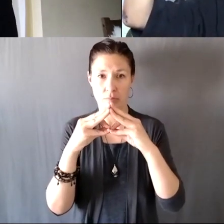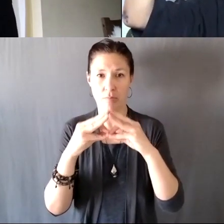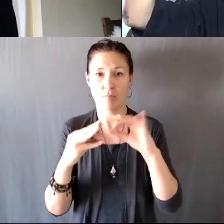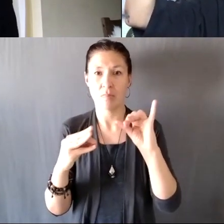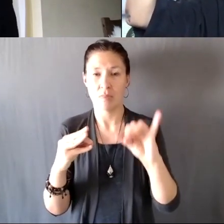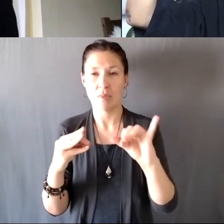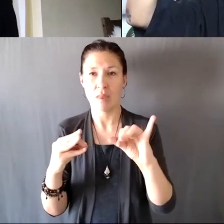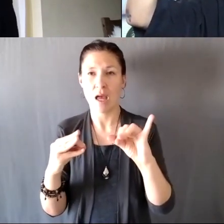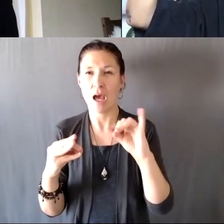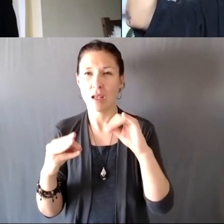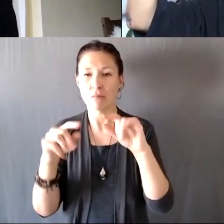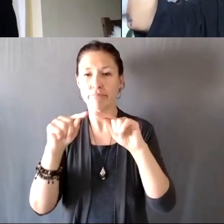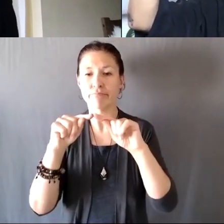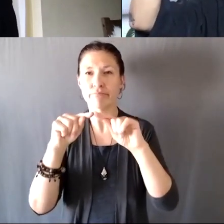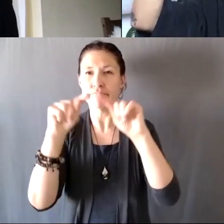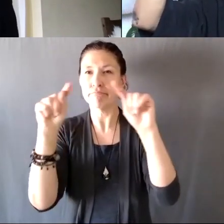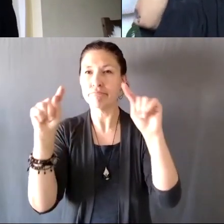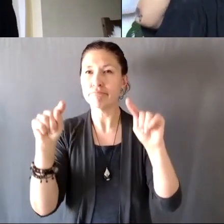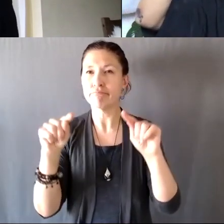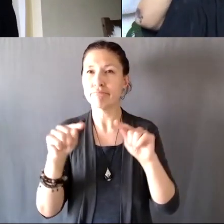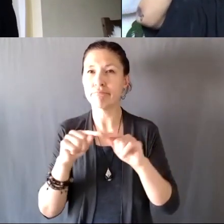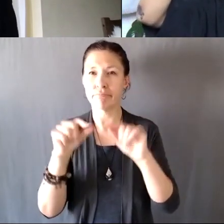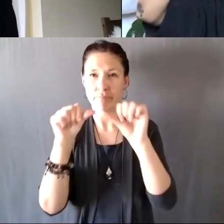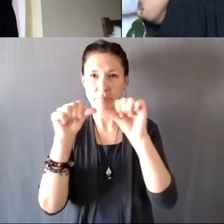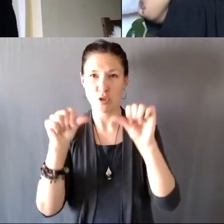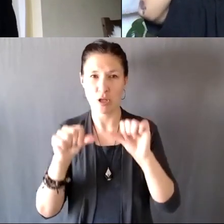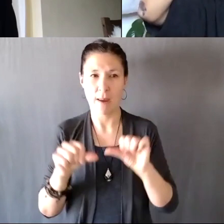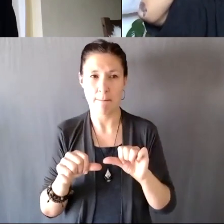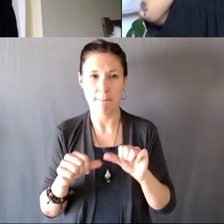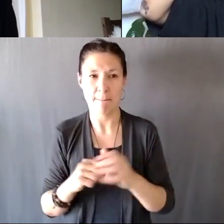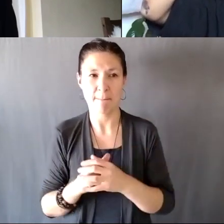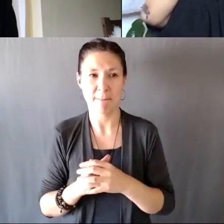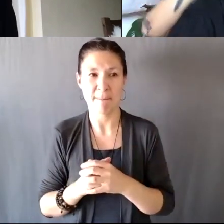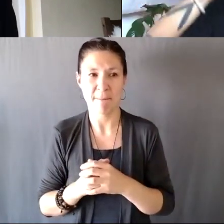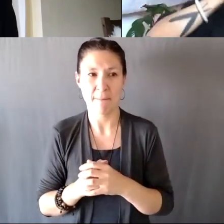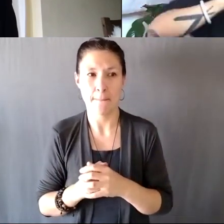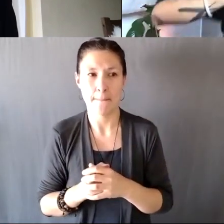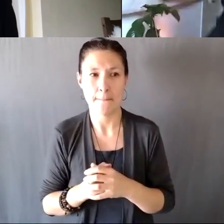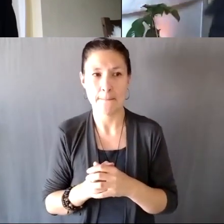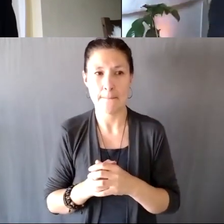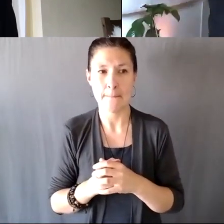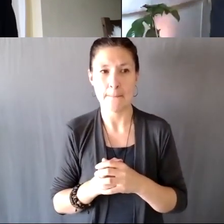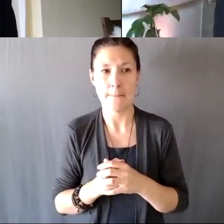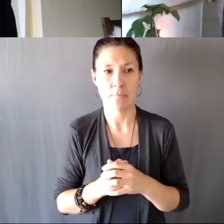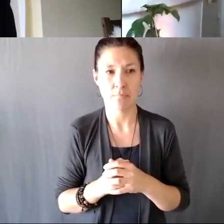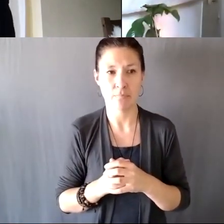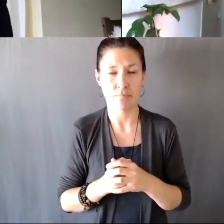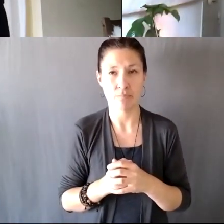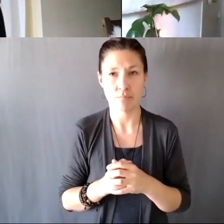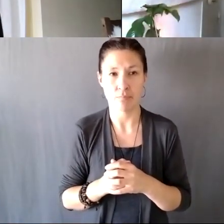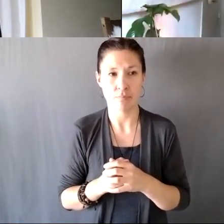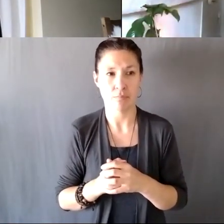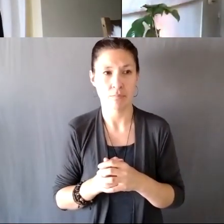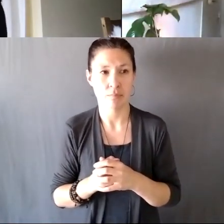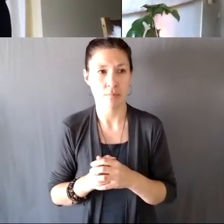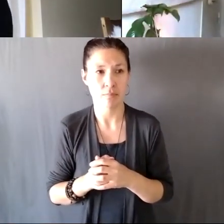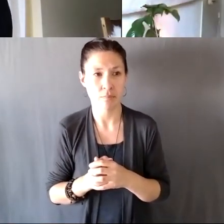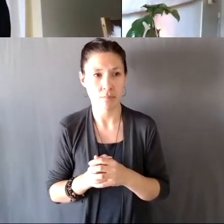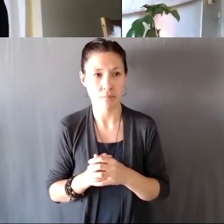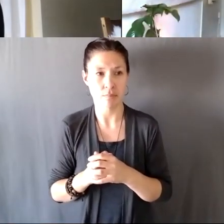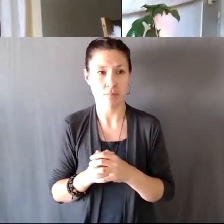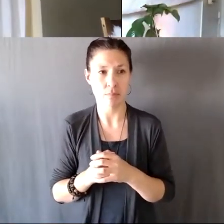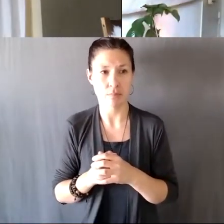Thumb and pointer, pinky, middle finger and ring finger join at the top. And